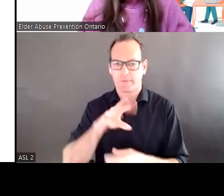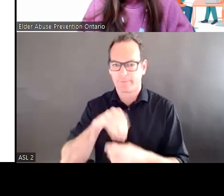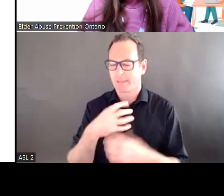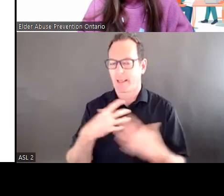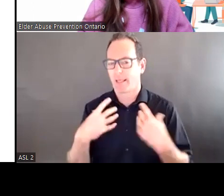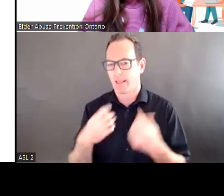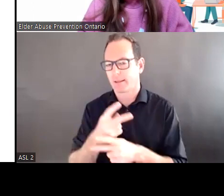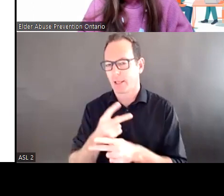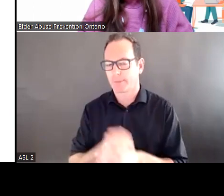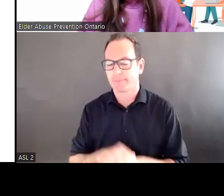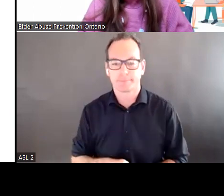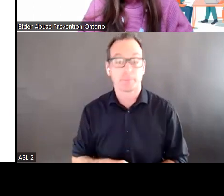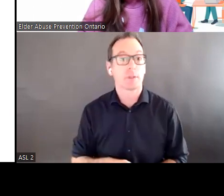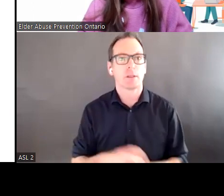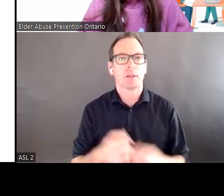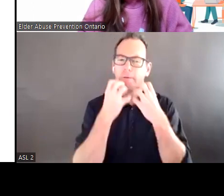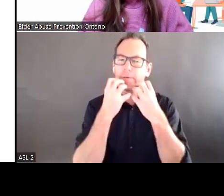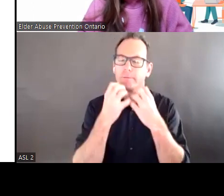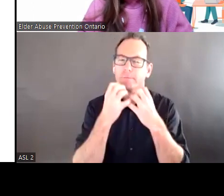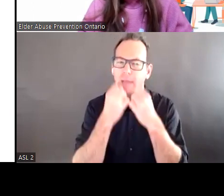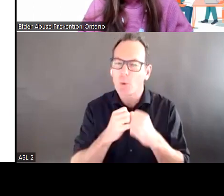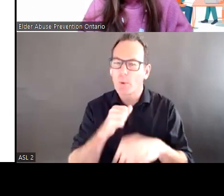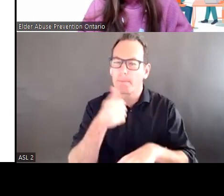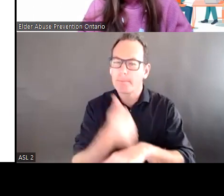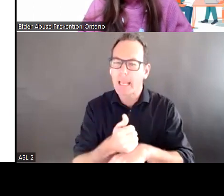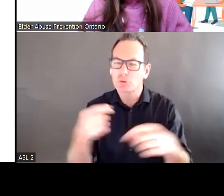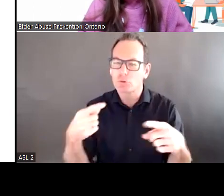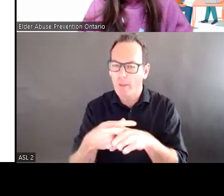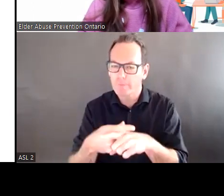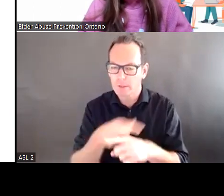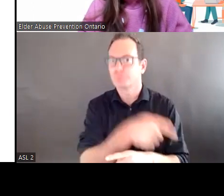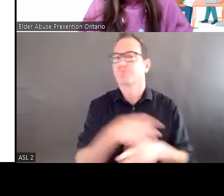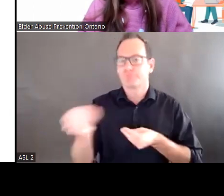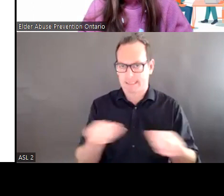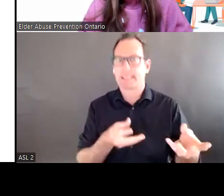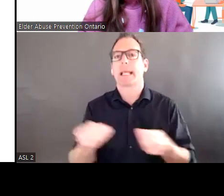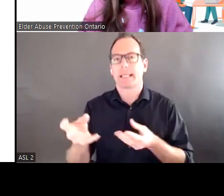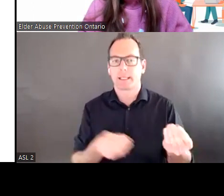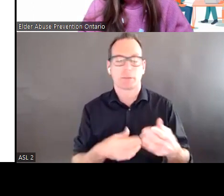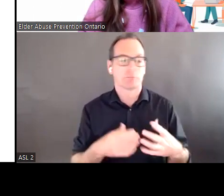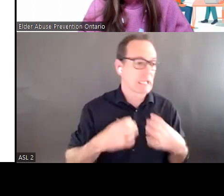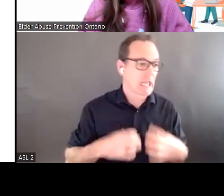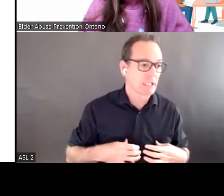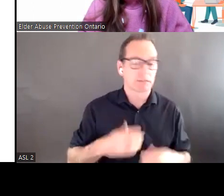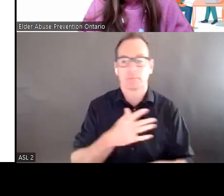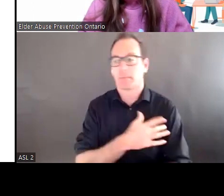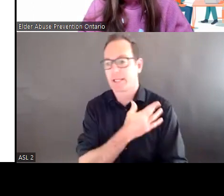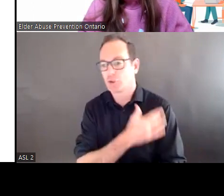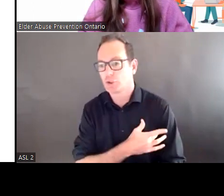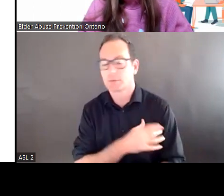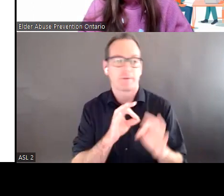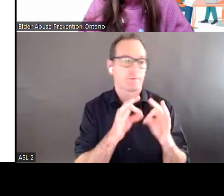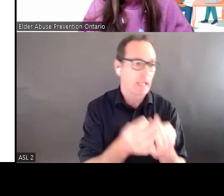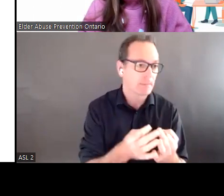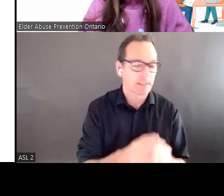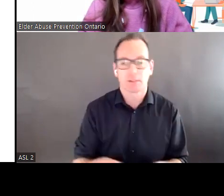countless value-based conflicts amongst patients, clients, residents, families, and